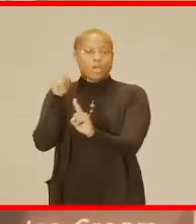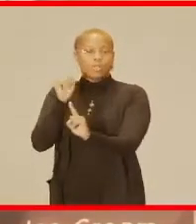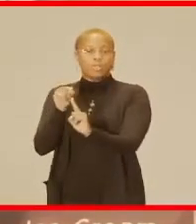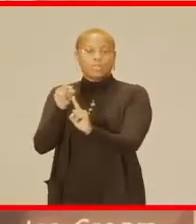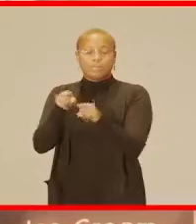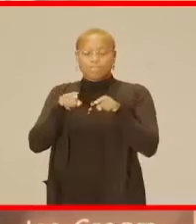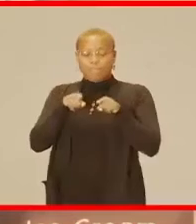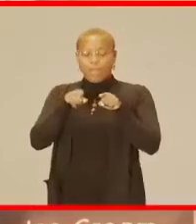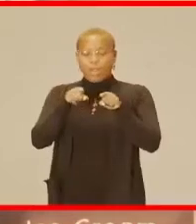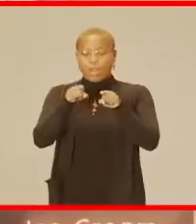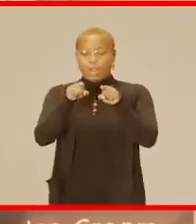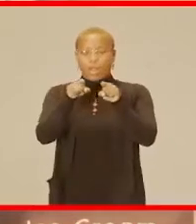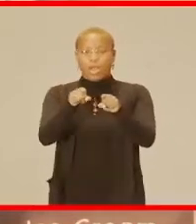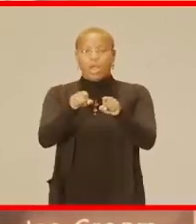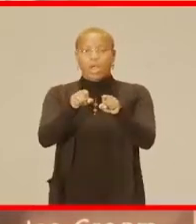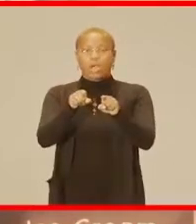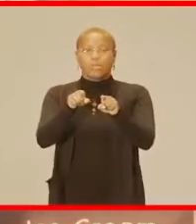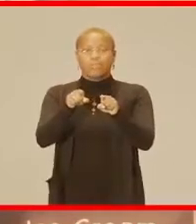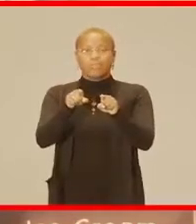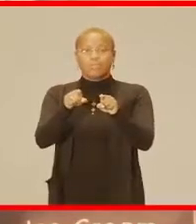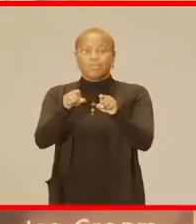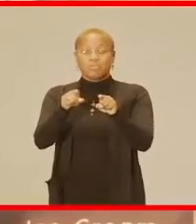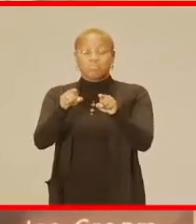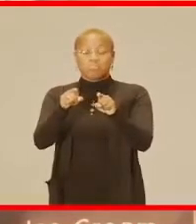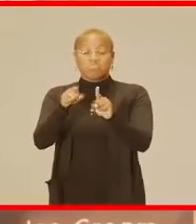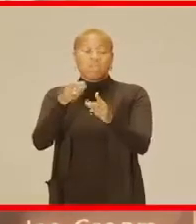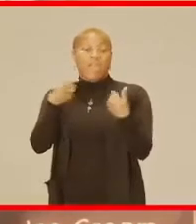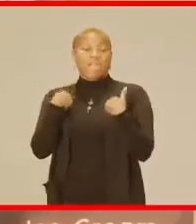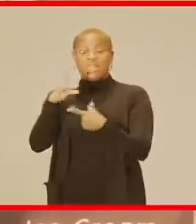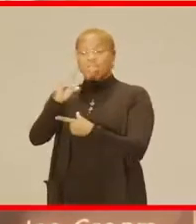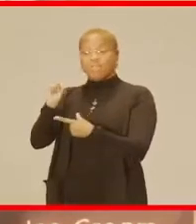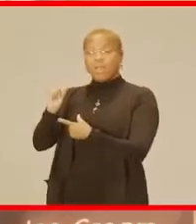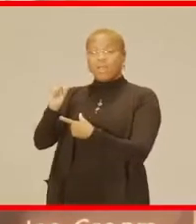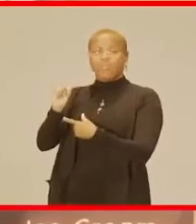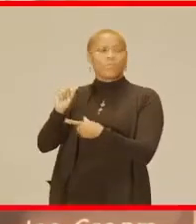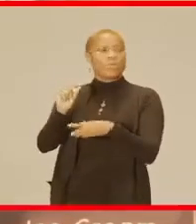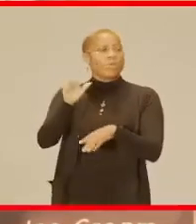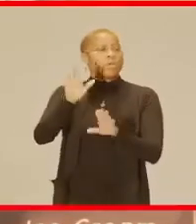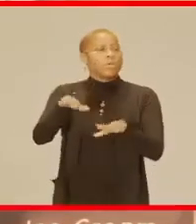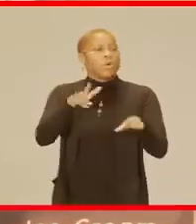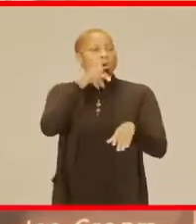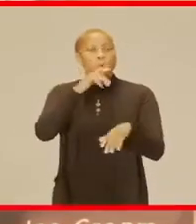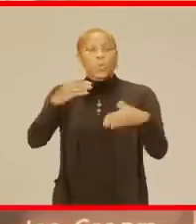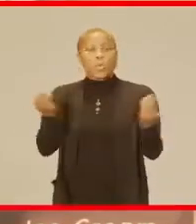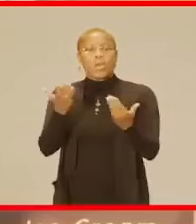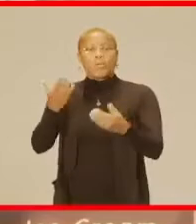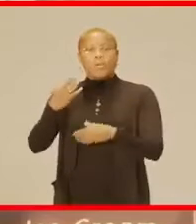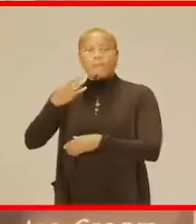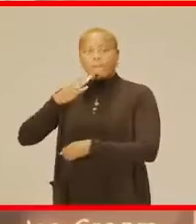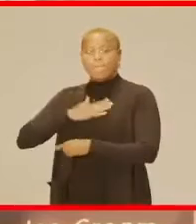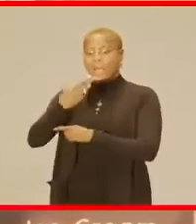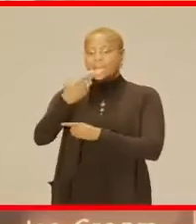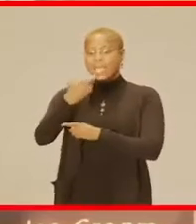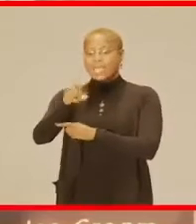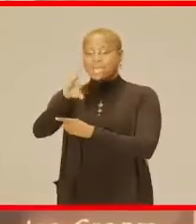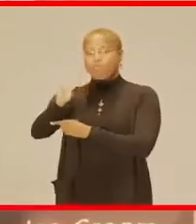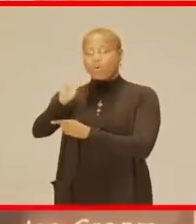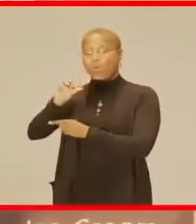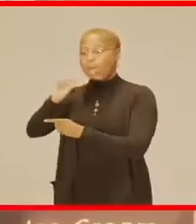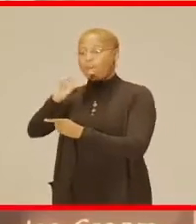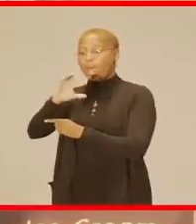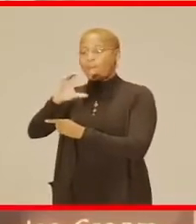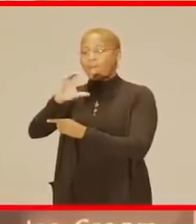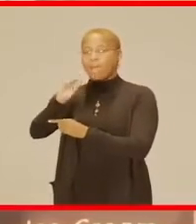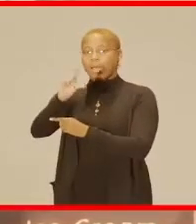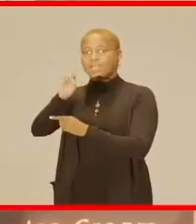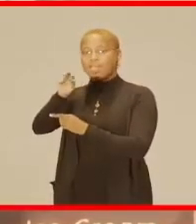parallel to having a disability. Who here is familiar with My Hero Academia?